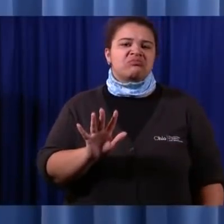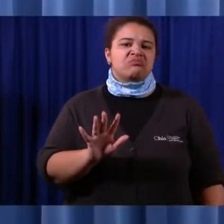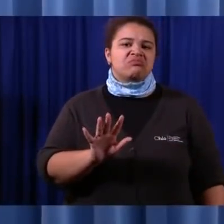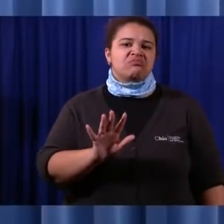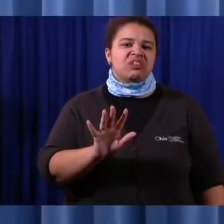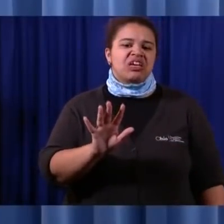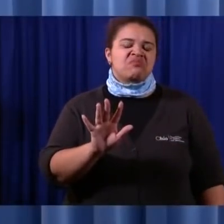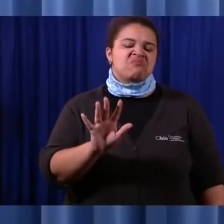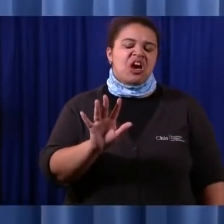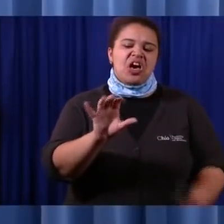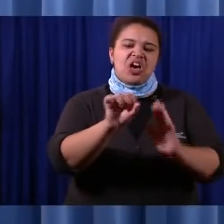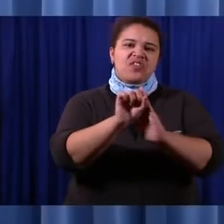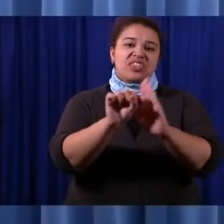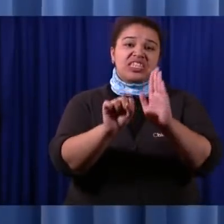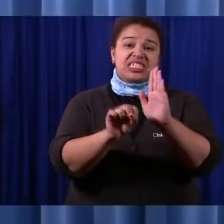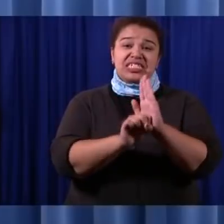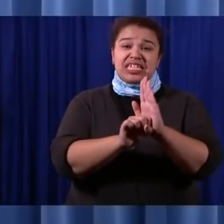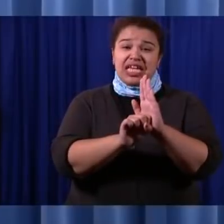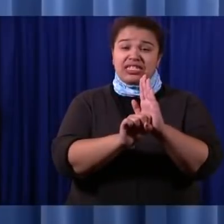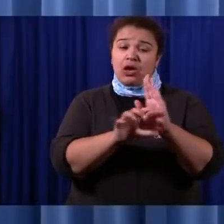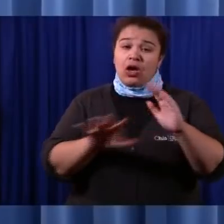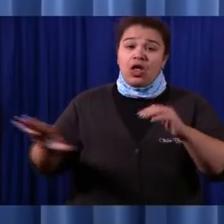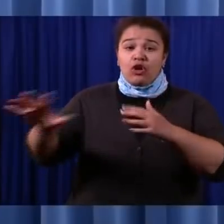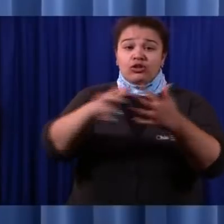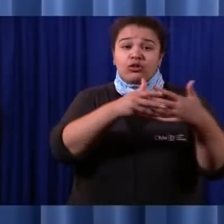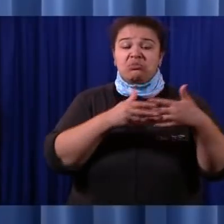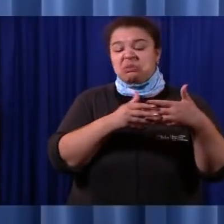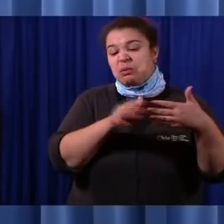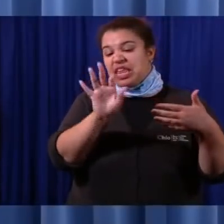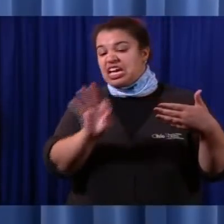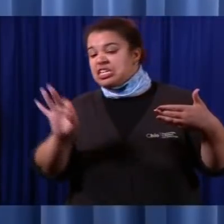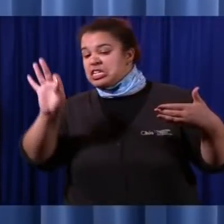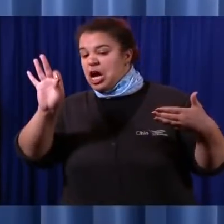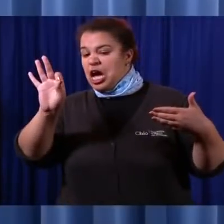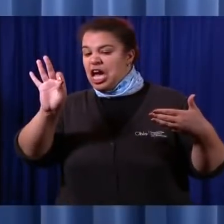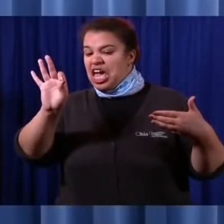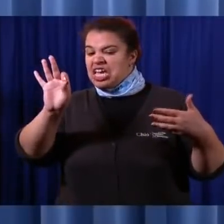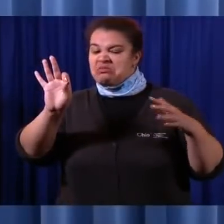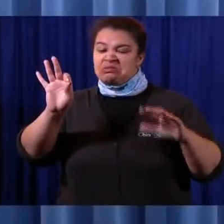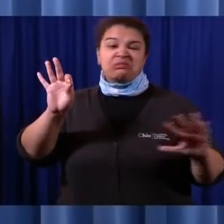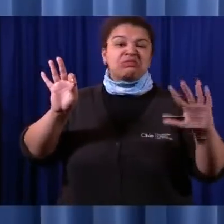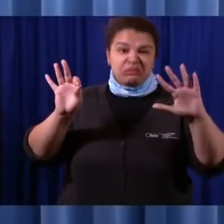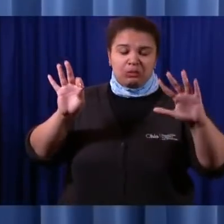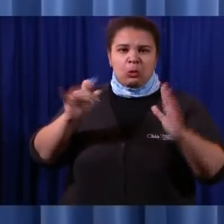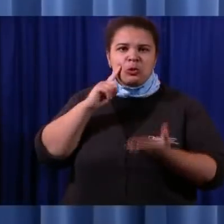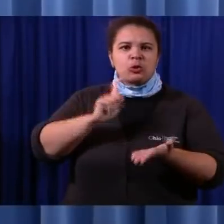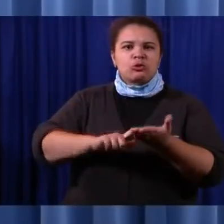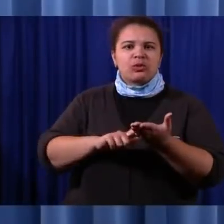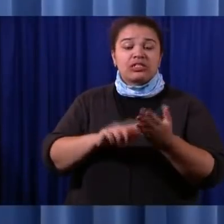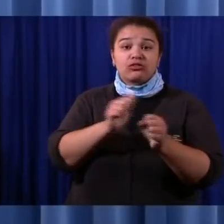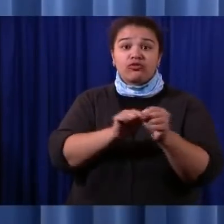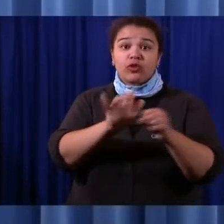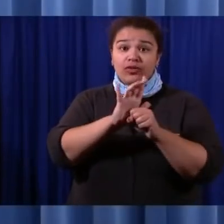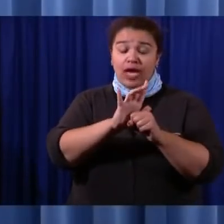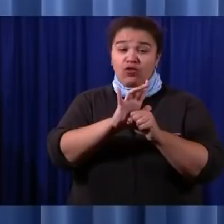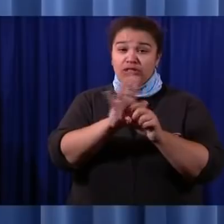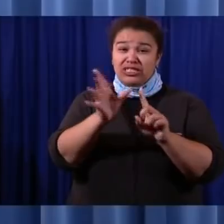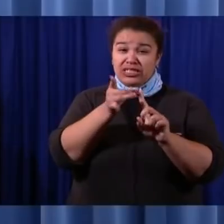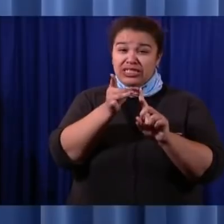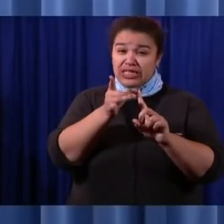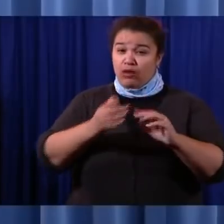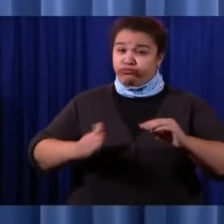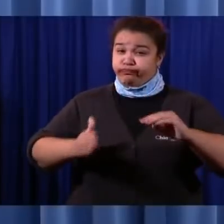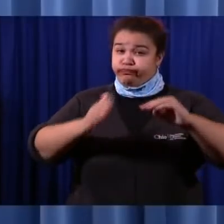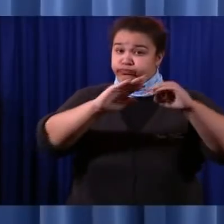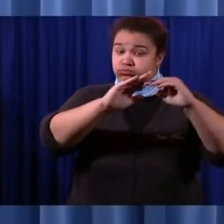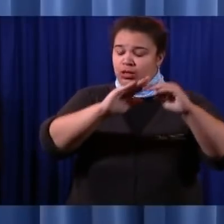of the states in the U.S. are beginning to see some level of surge in their coronavirus numbers again. On Tuesday, you had